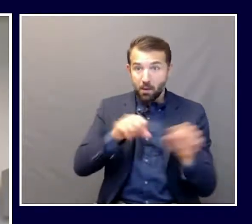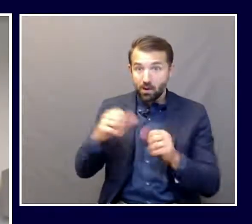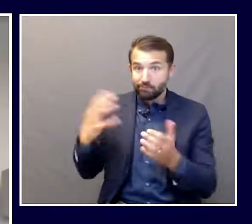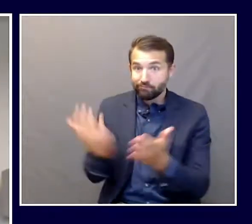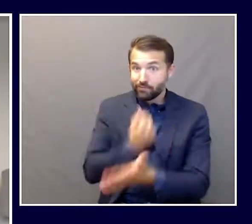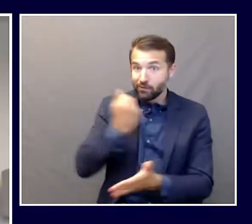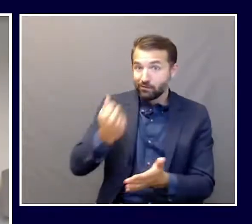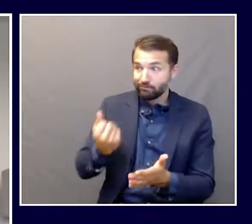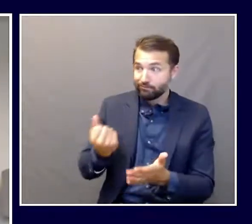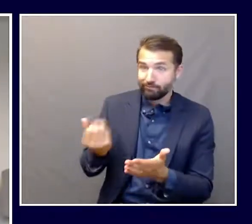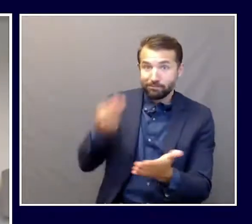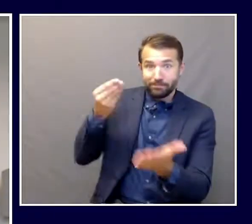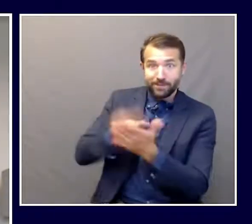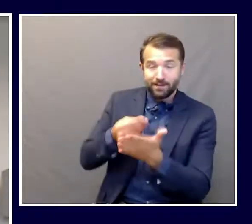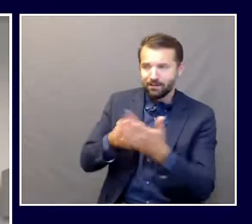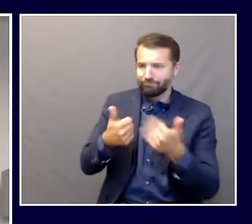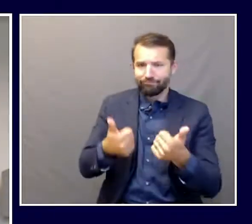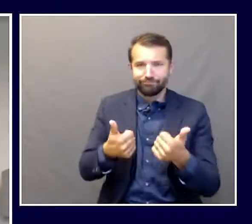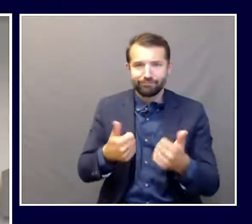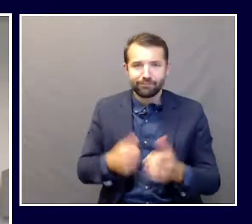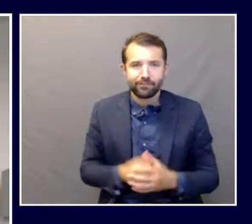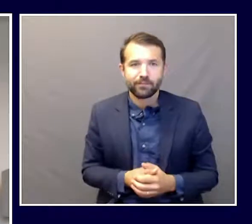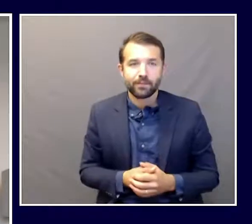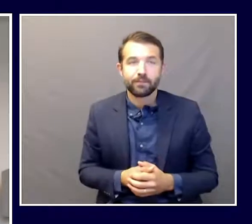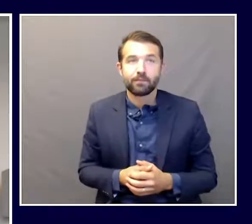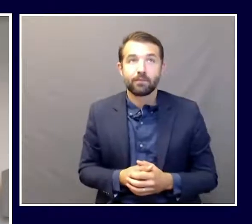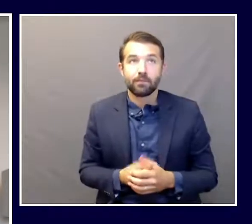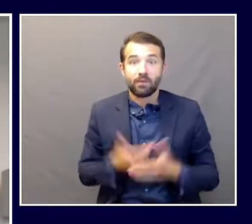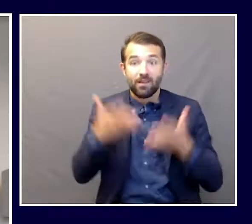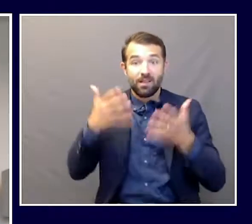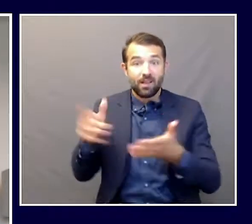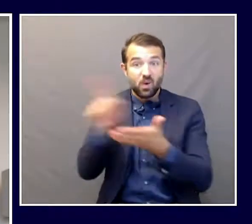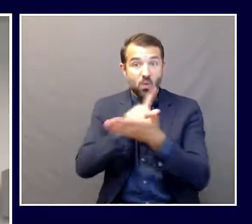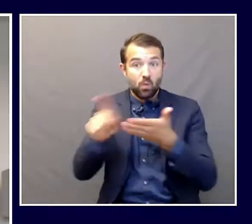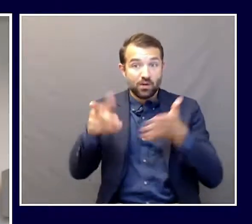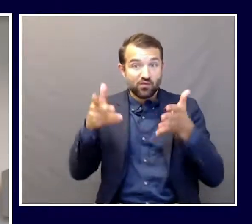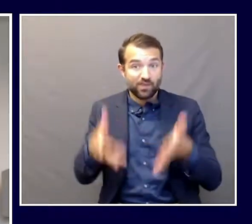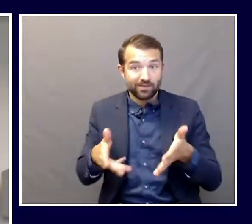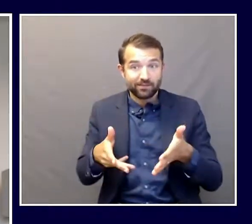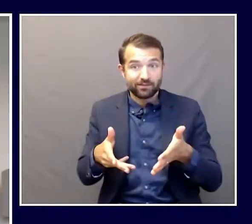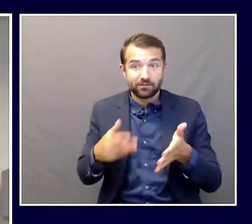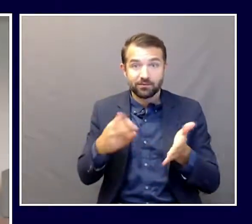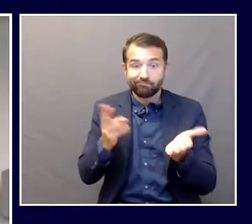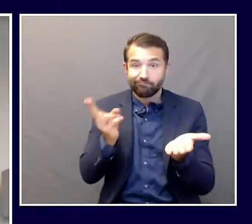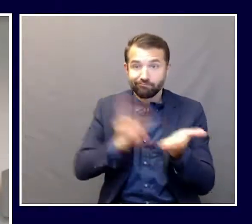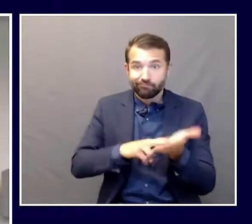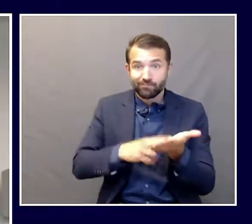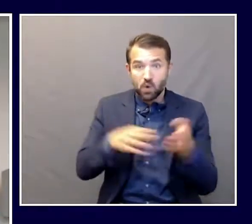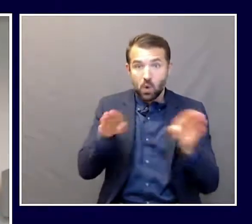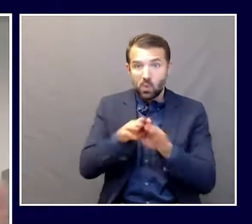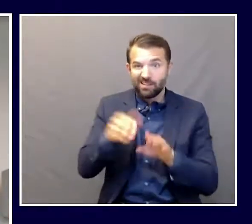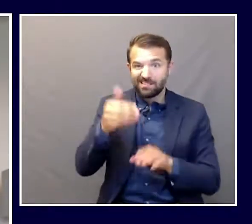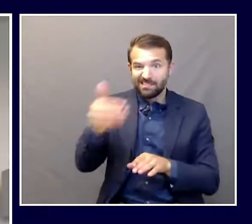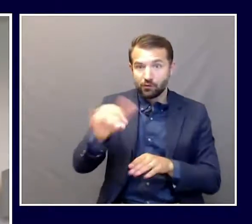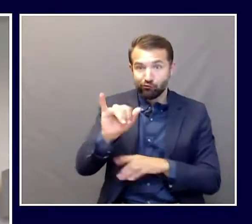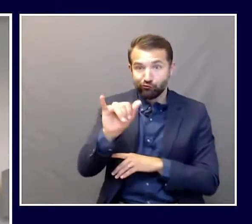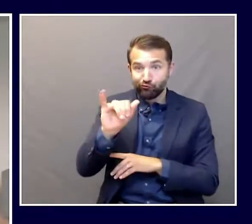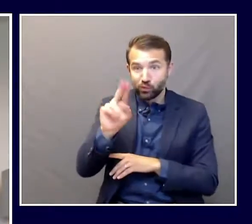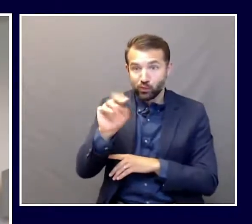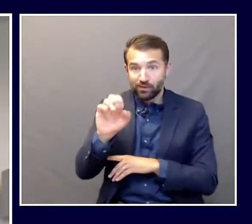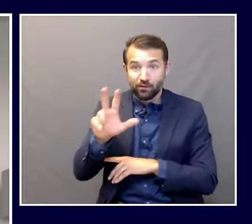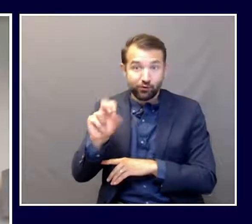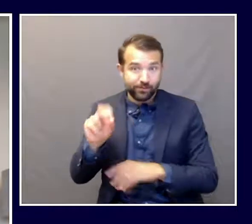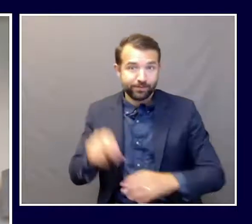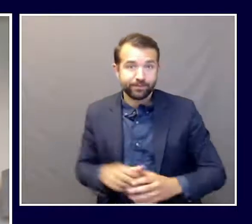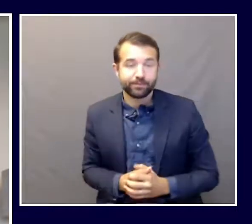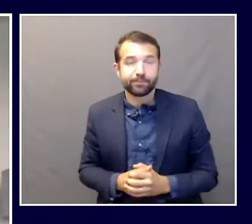we've got, of course, another week to go before the registration for the sweepstakes closes. We're hoping that we can get even more folks in the door in